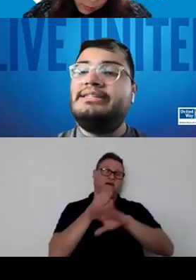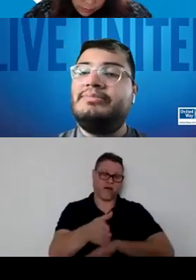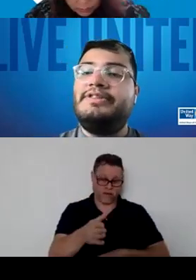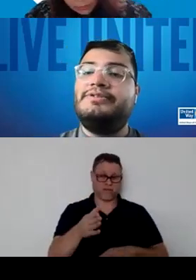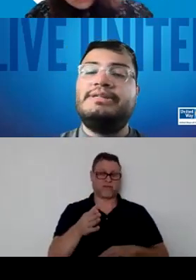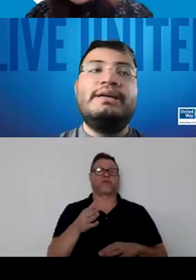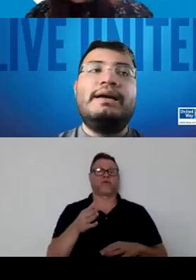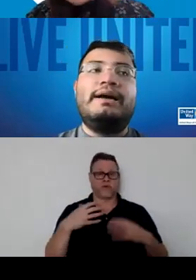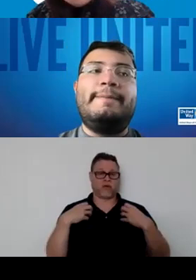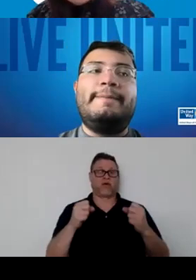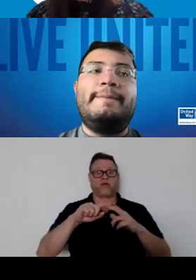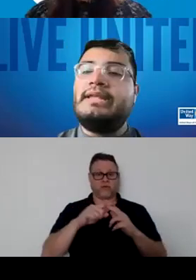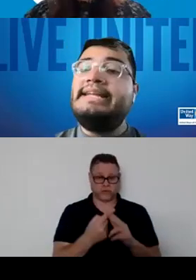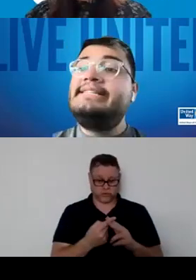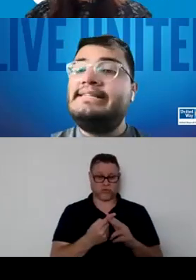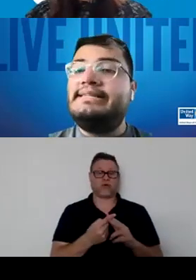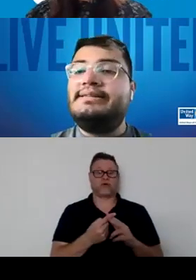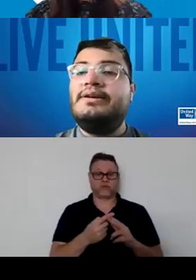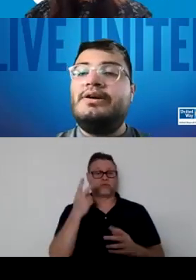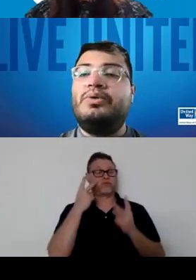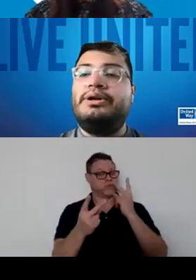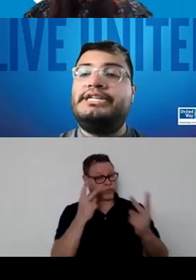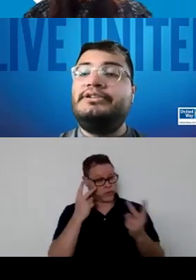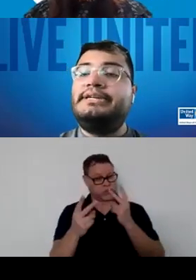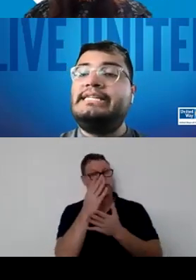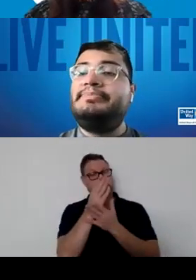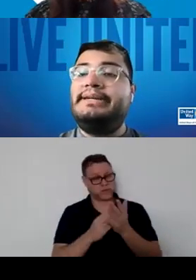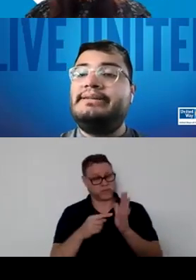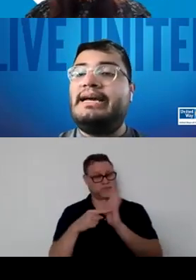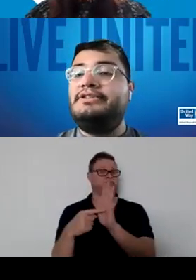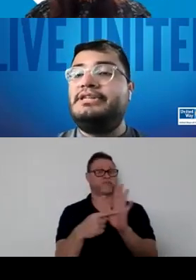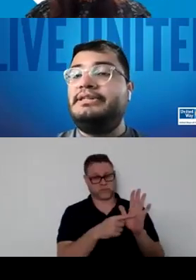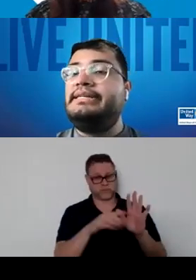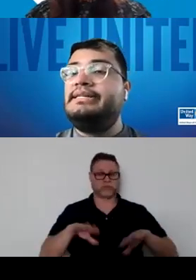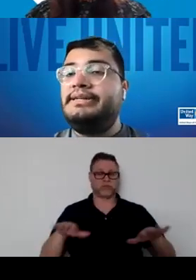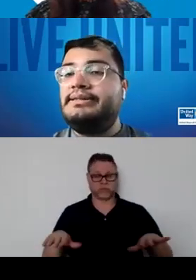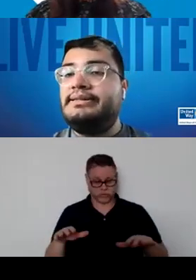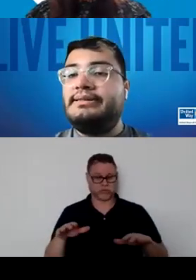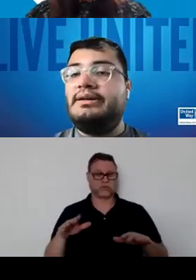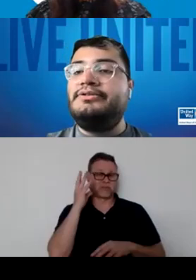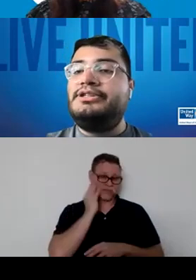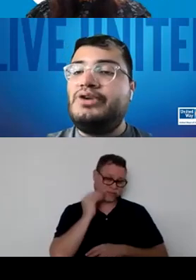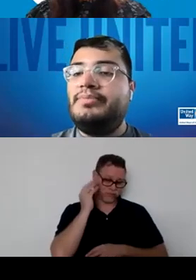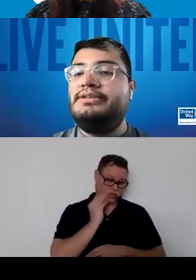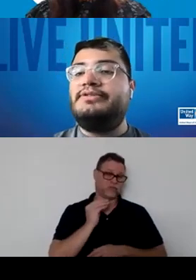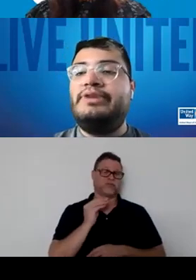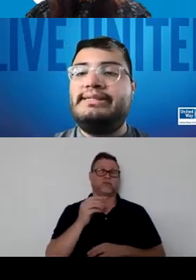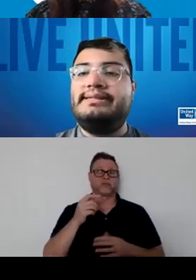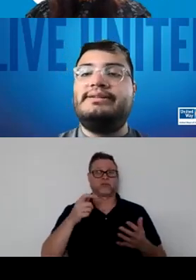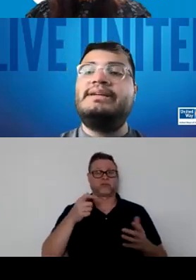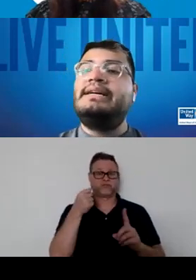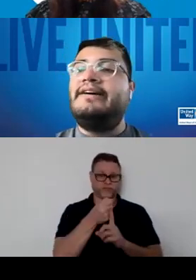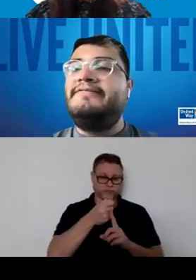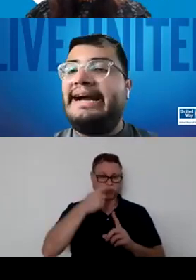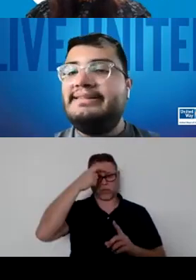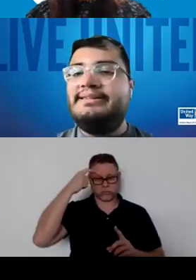saw that some of those um, instances where children experience adverse childhood experiences, all those traumas from